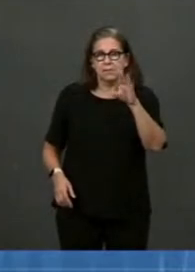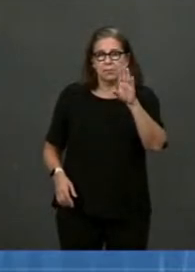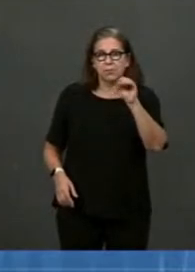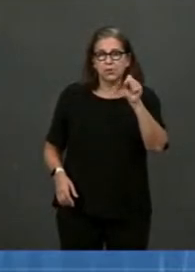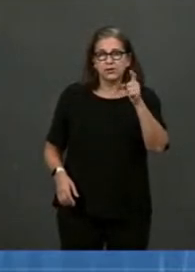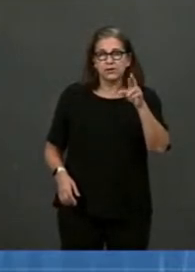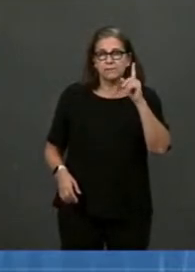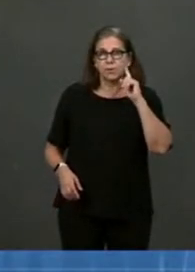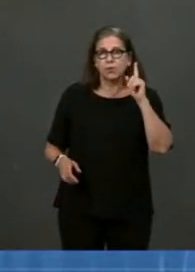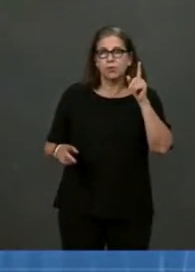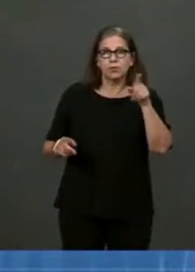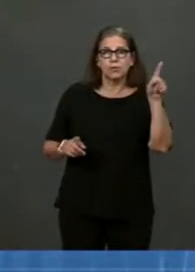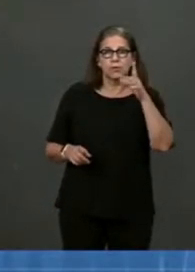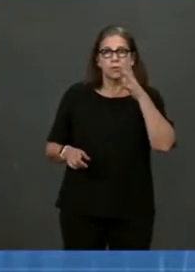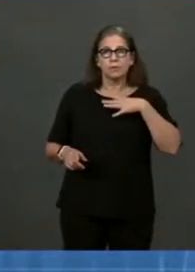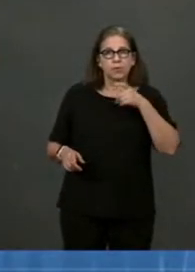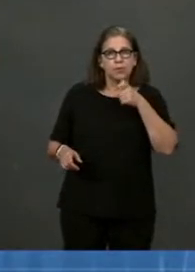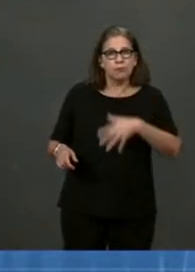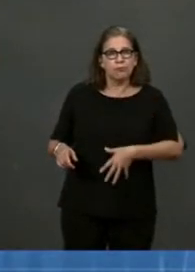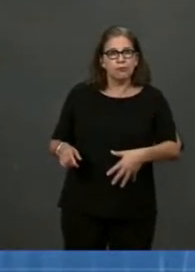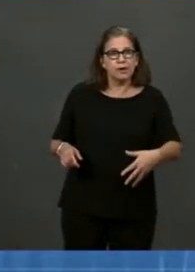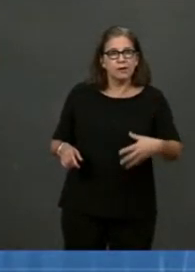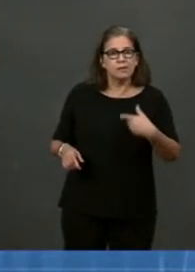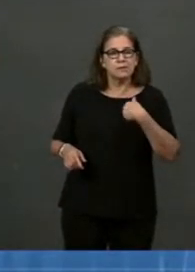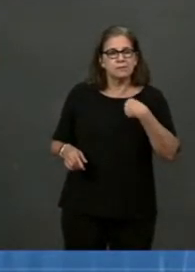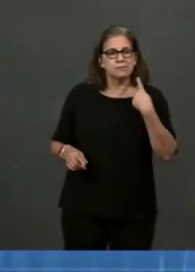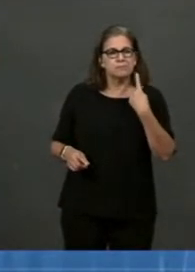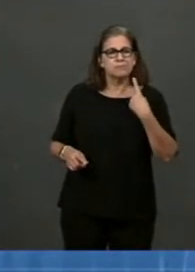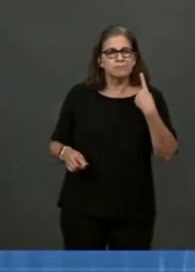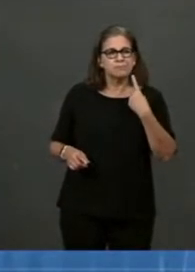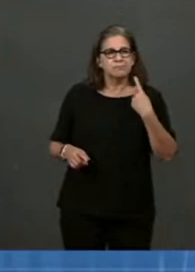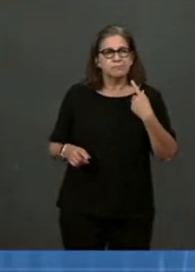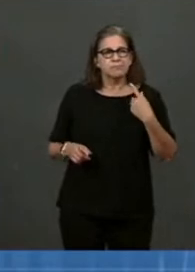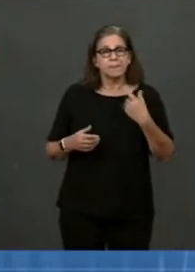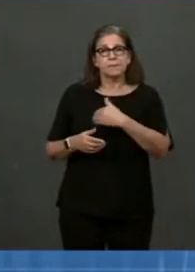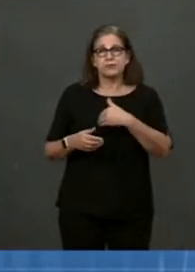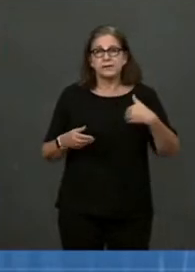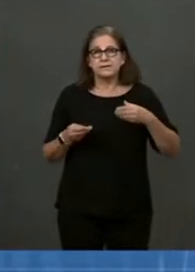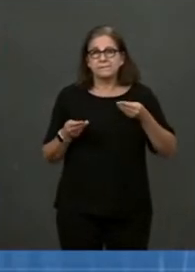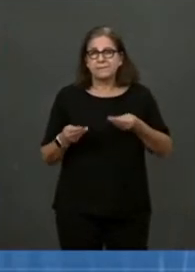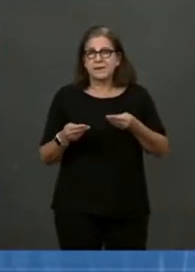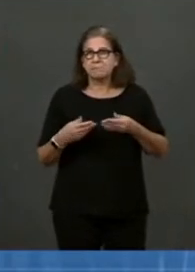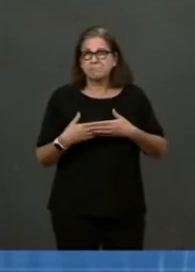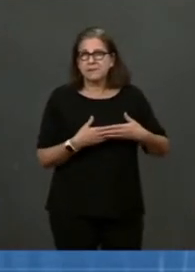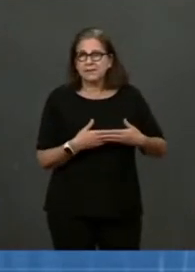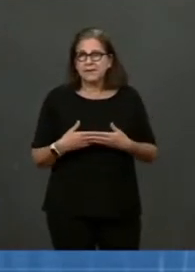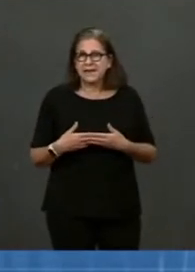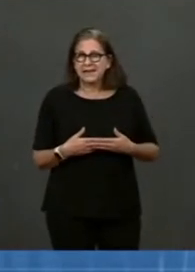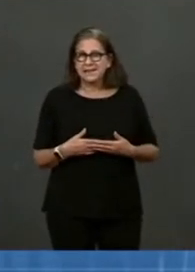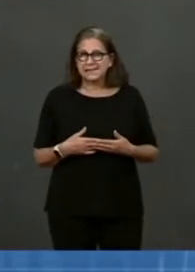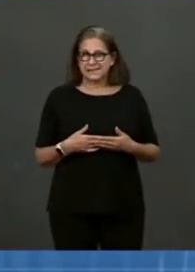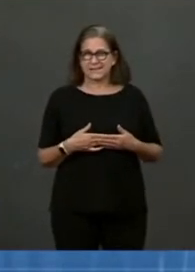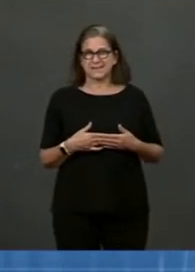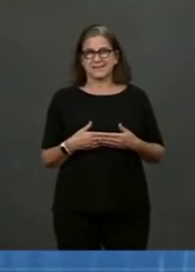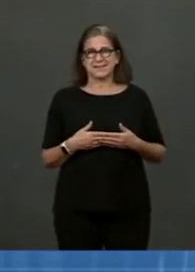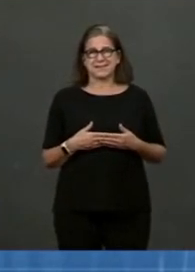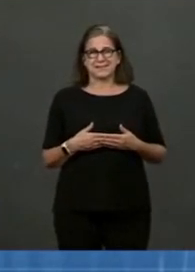is that true for nursing women? Because I think there's been some confusion over how you would define people who are recently pregnant and whether or not they should get a